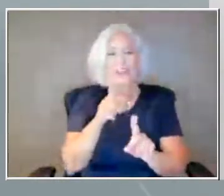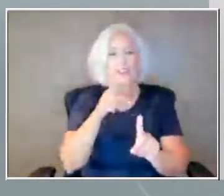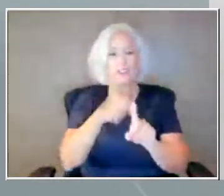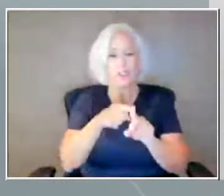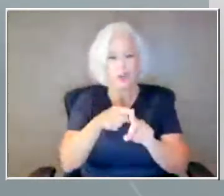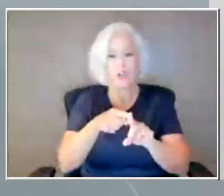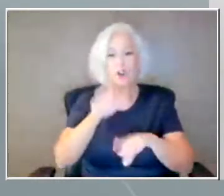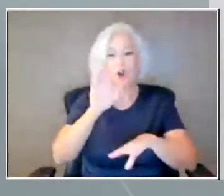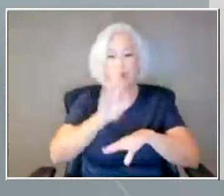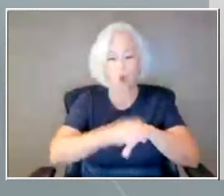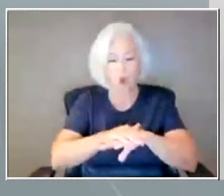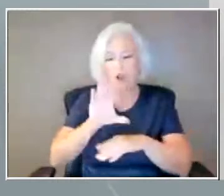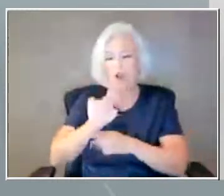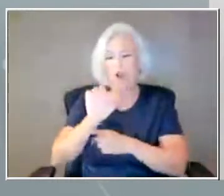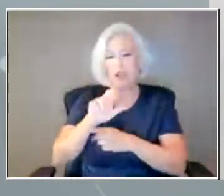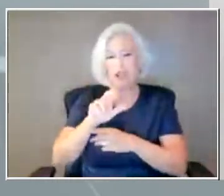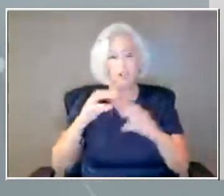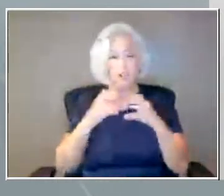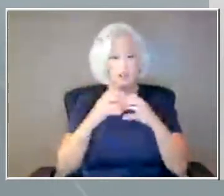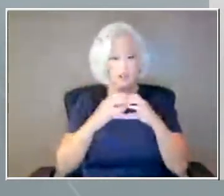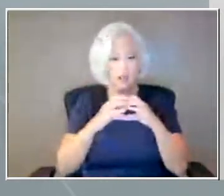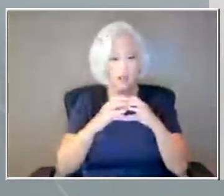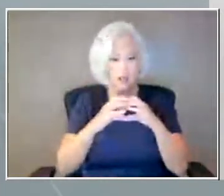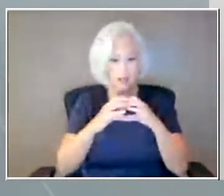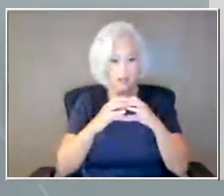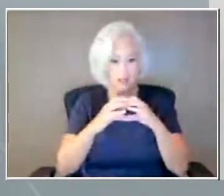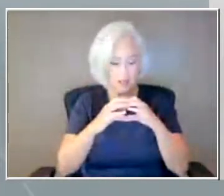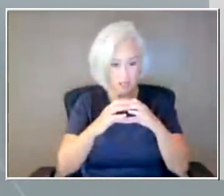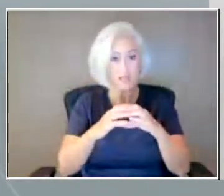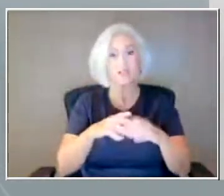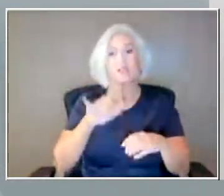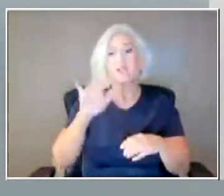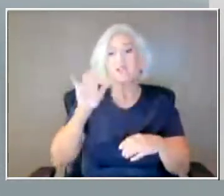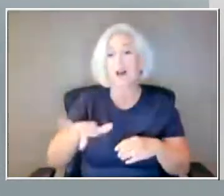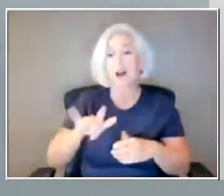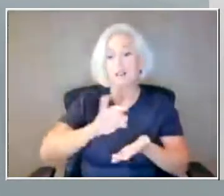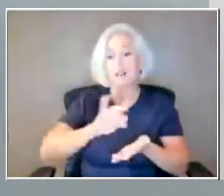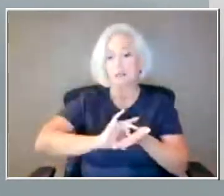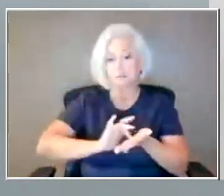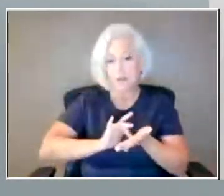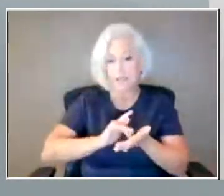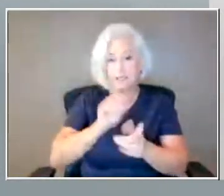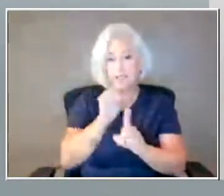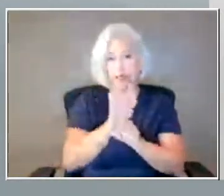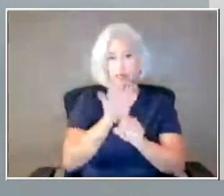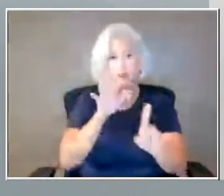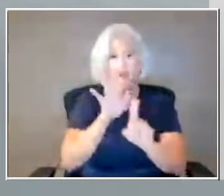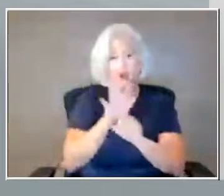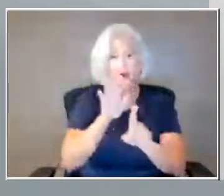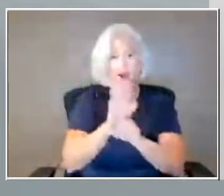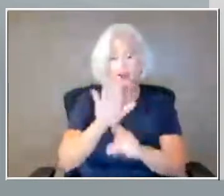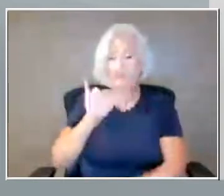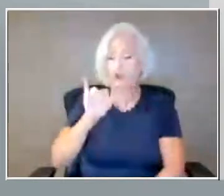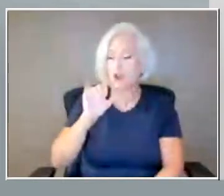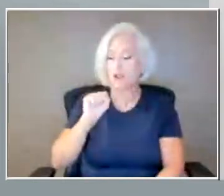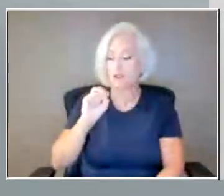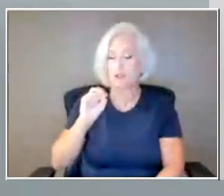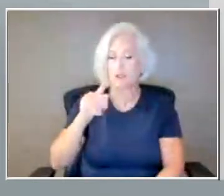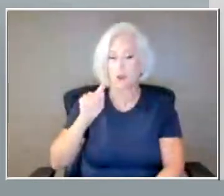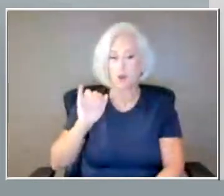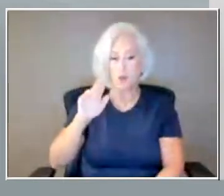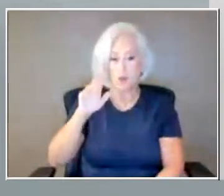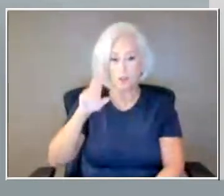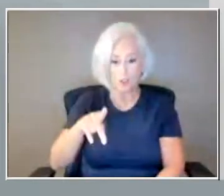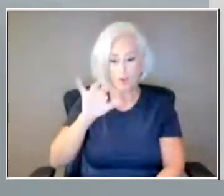cells. Essentially, it consists of a radioactive isotope that is linked to the targeting molecule, and